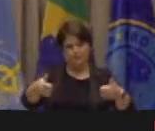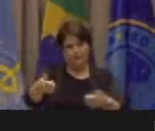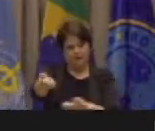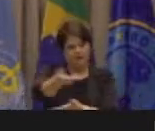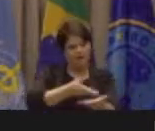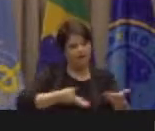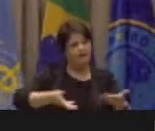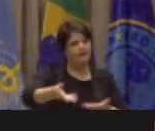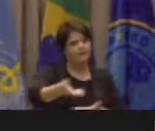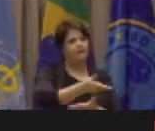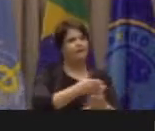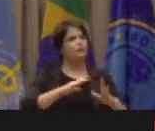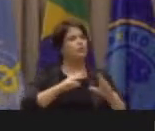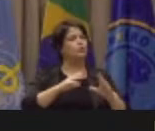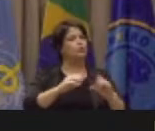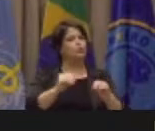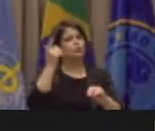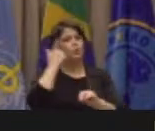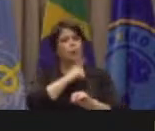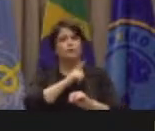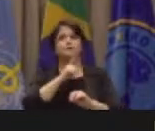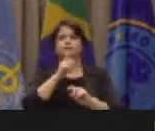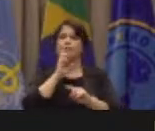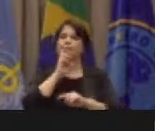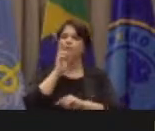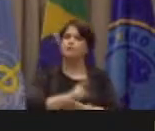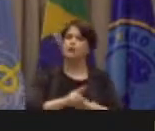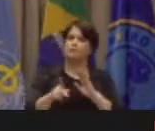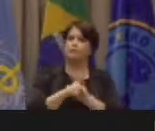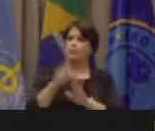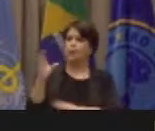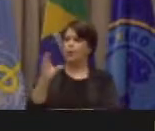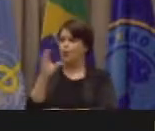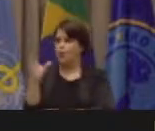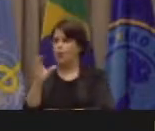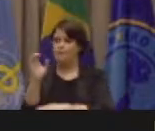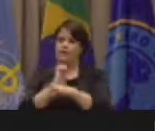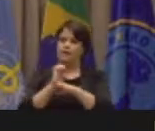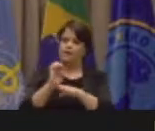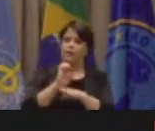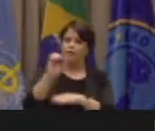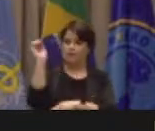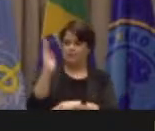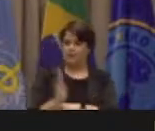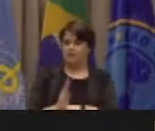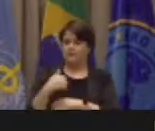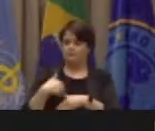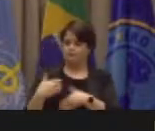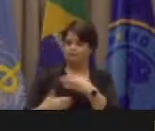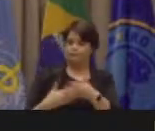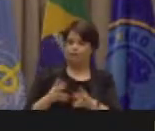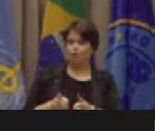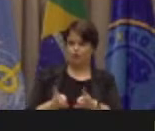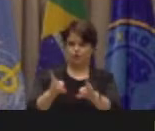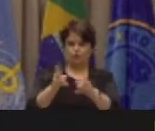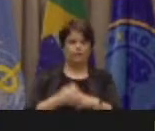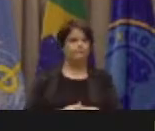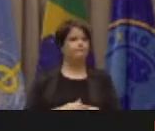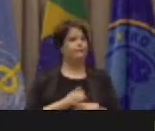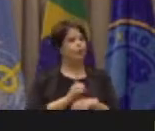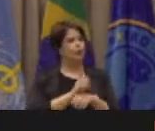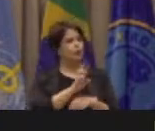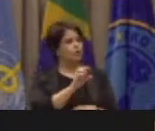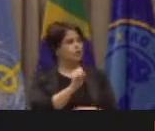that this sharing will be fruitful not just for Brazil, but for your country as